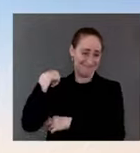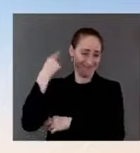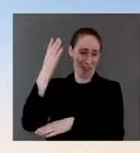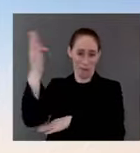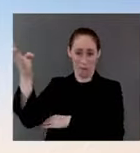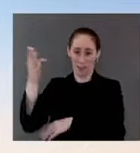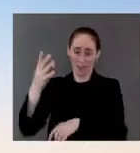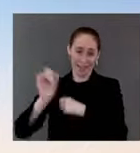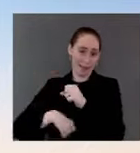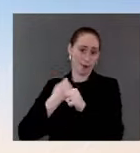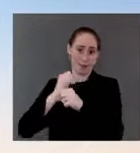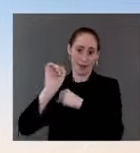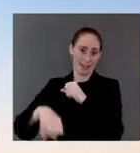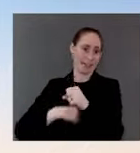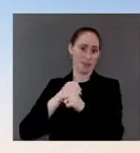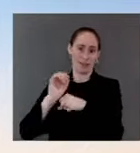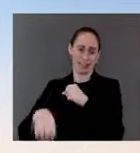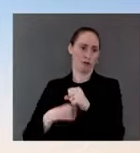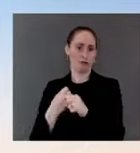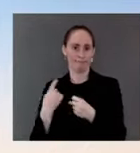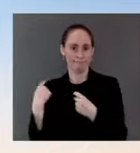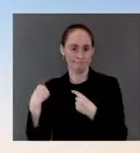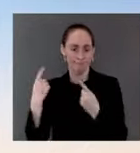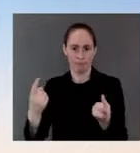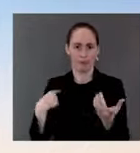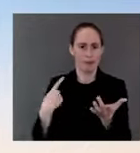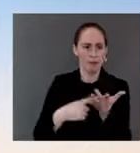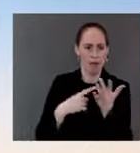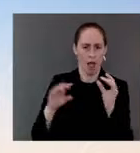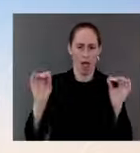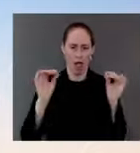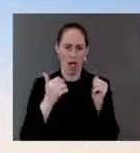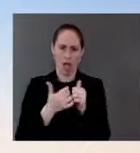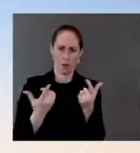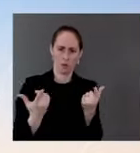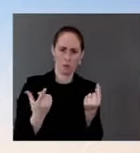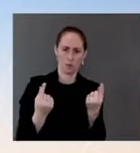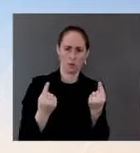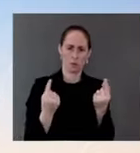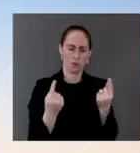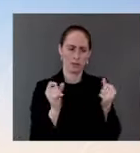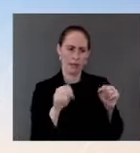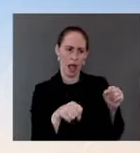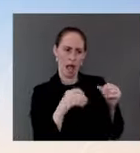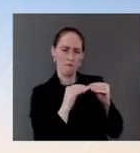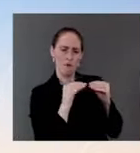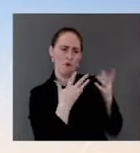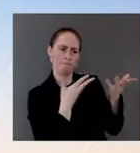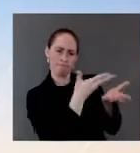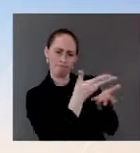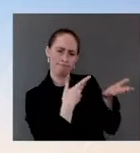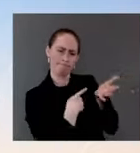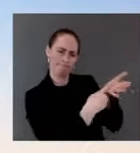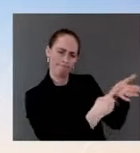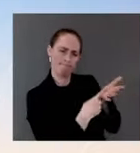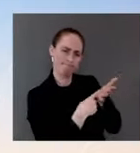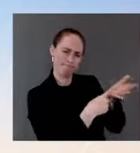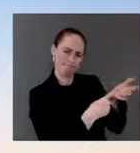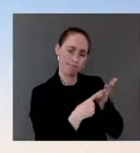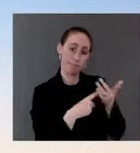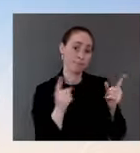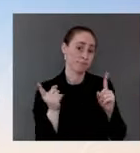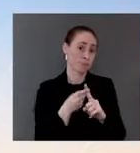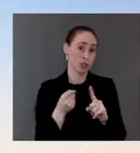the format moving forward. I would note also that even as we're determining what that looks like, we have been engaged on a